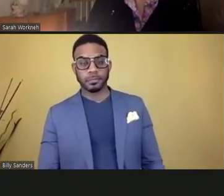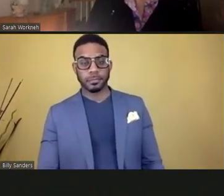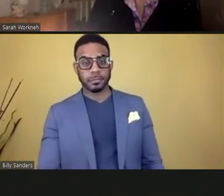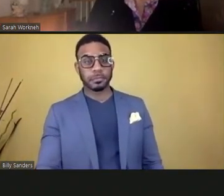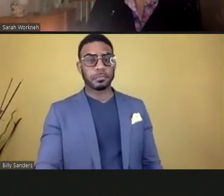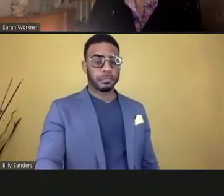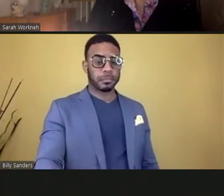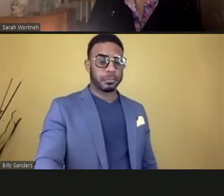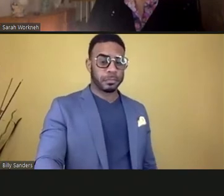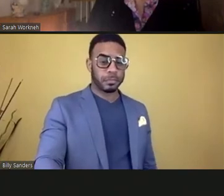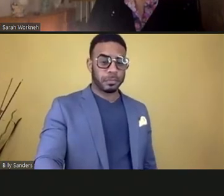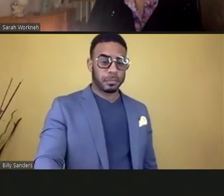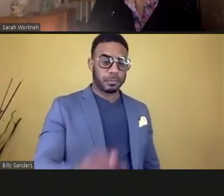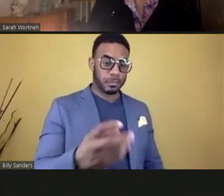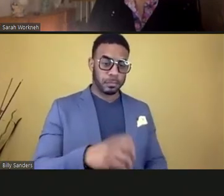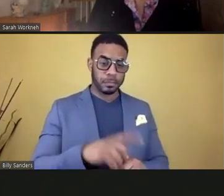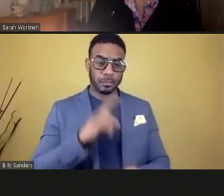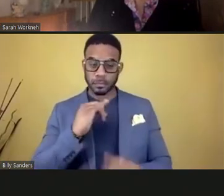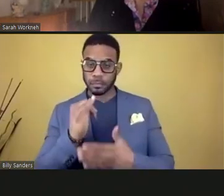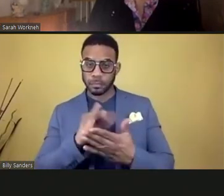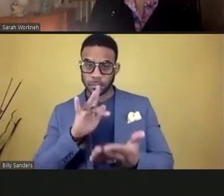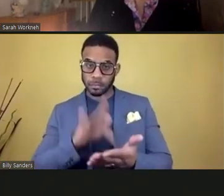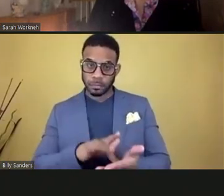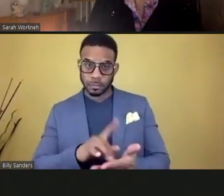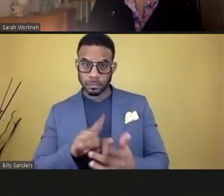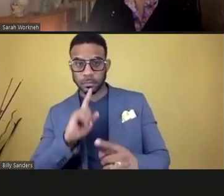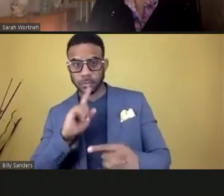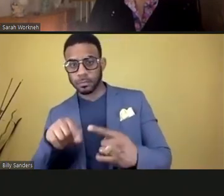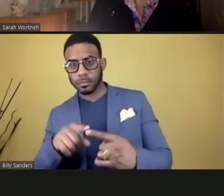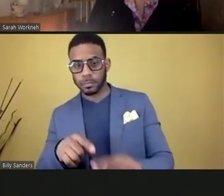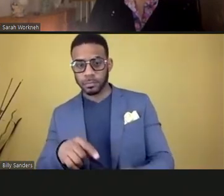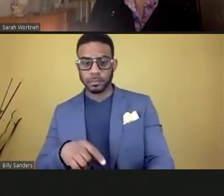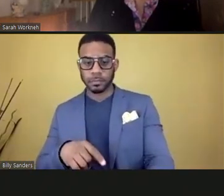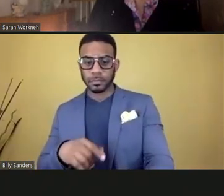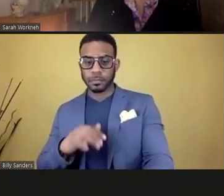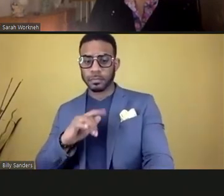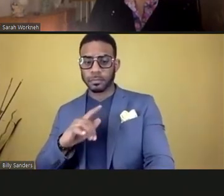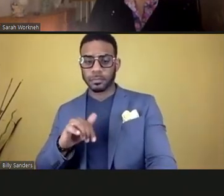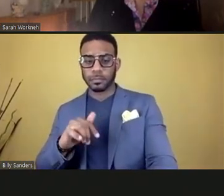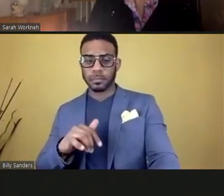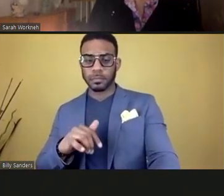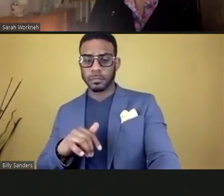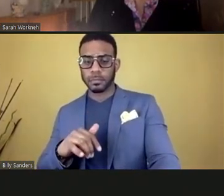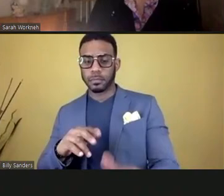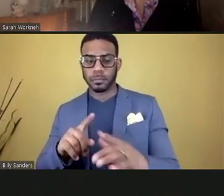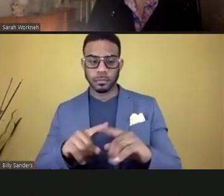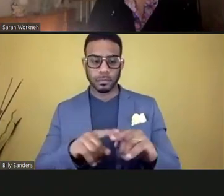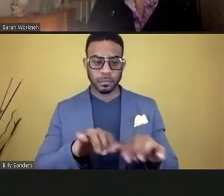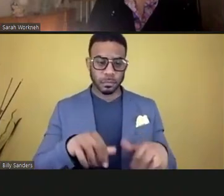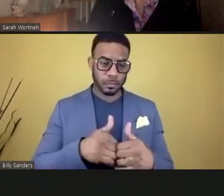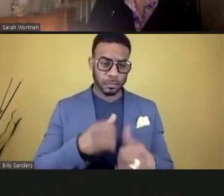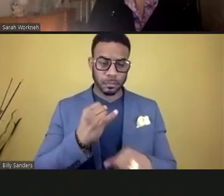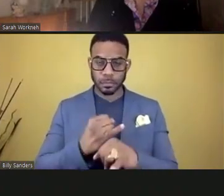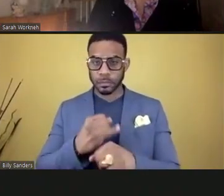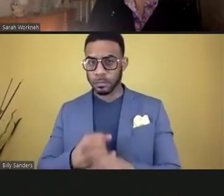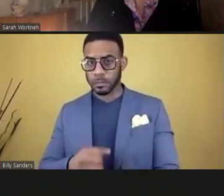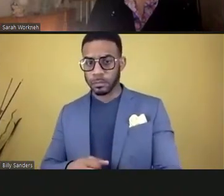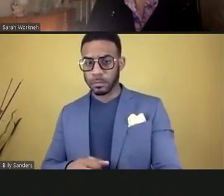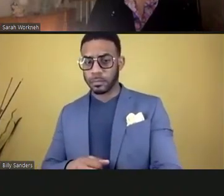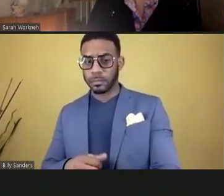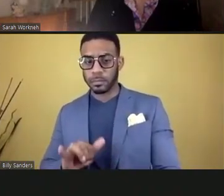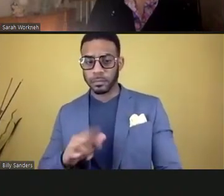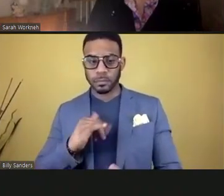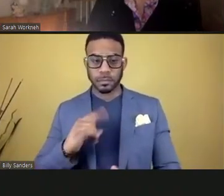Yeah, it's hard to be artist-centered when we're talking about all these conditional challenges of an institution that